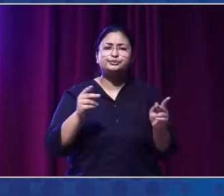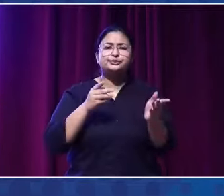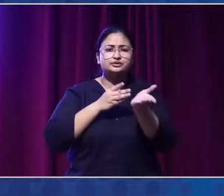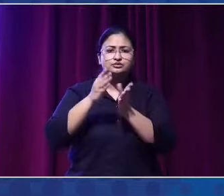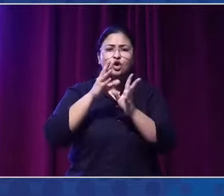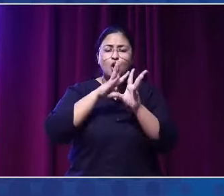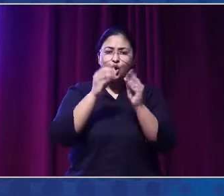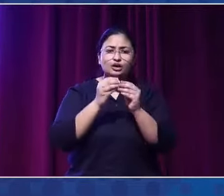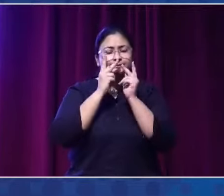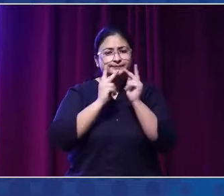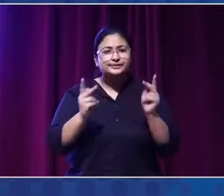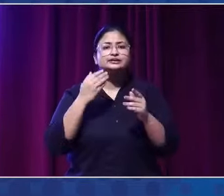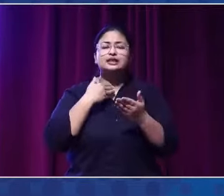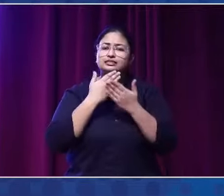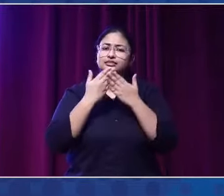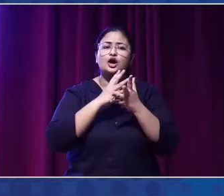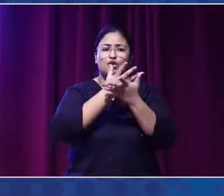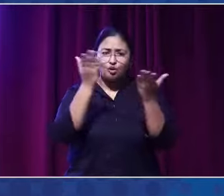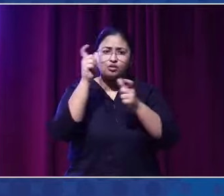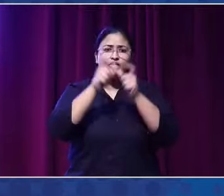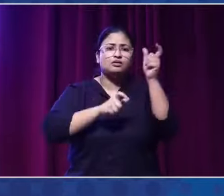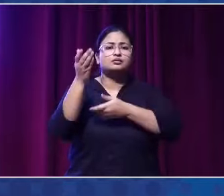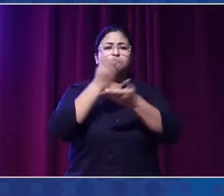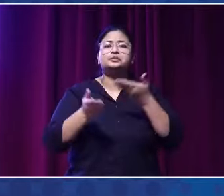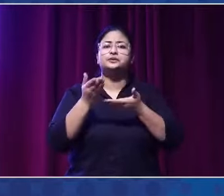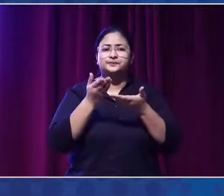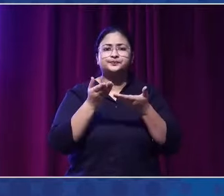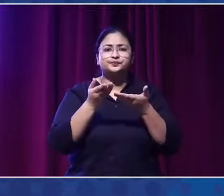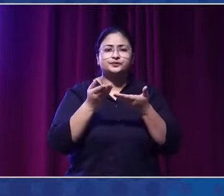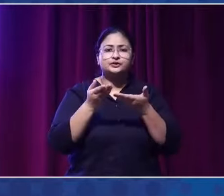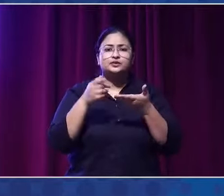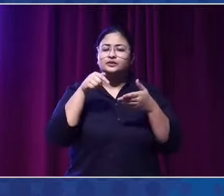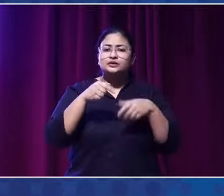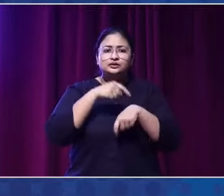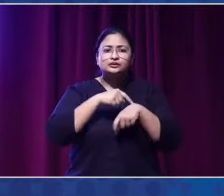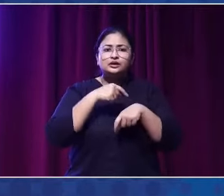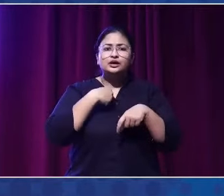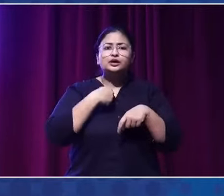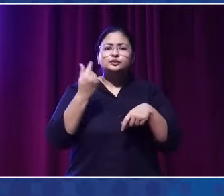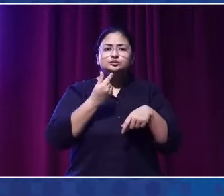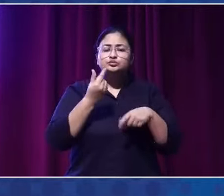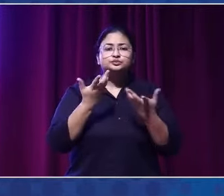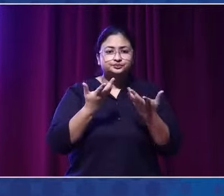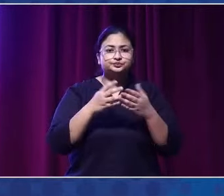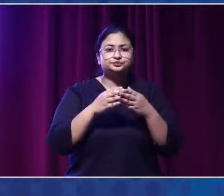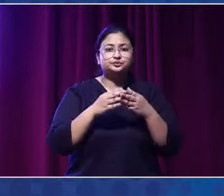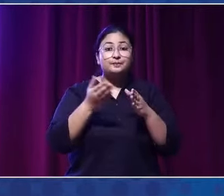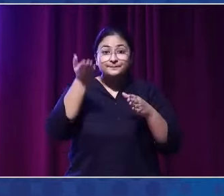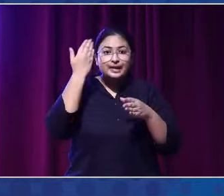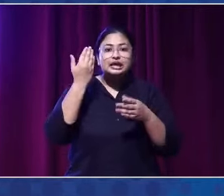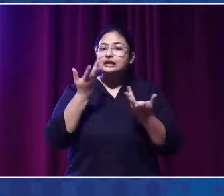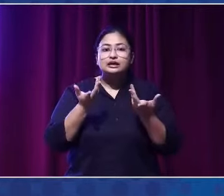everybody for this. And there was another paradigm shift this time which we introduced, which again was not known. Pehle hota